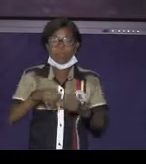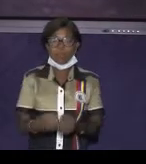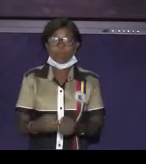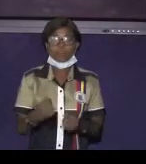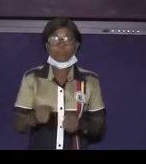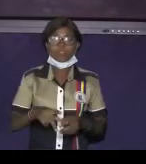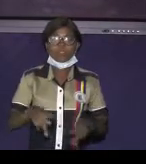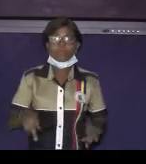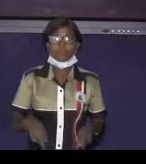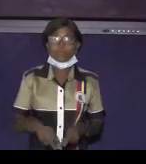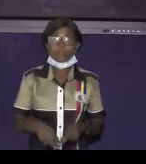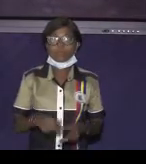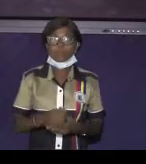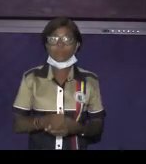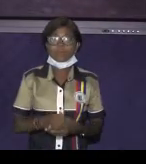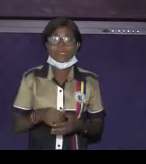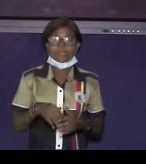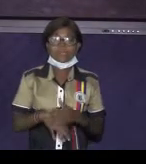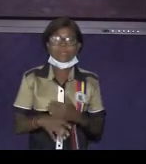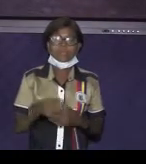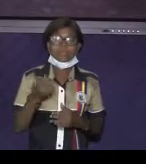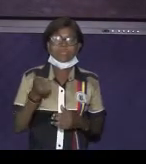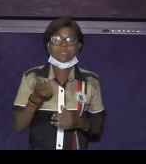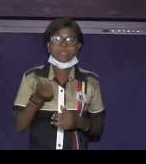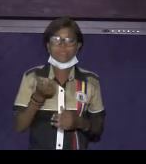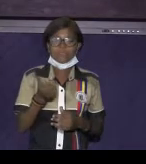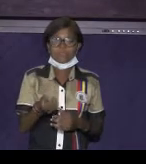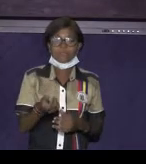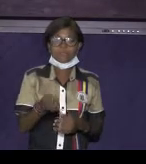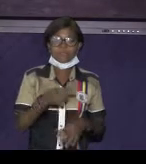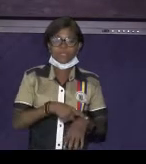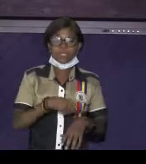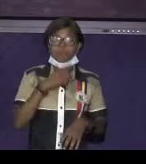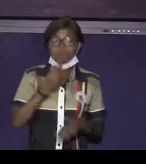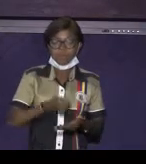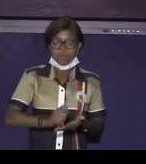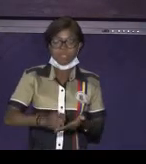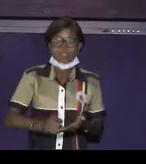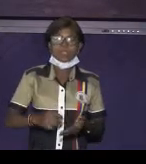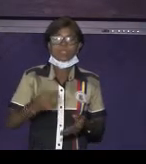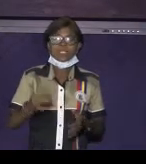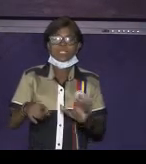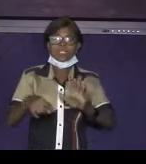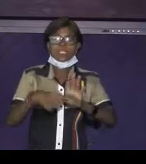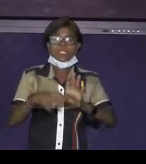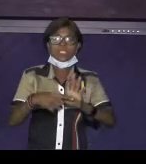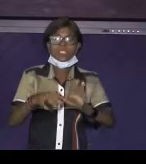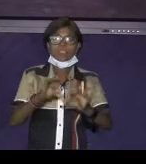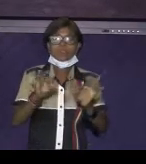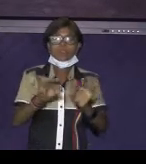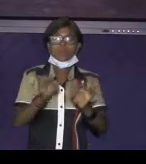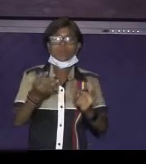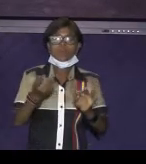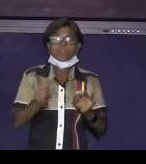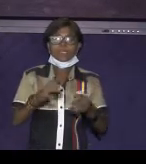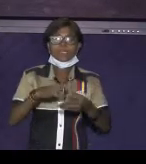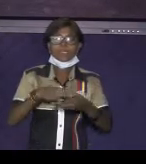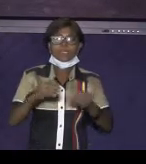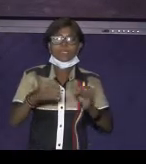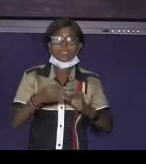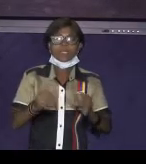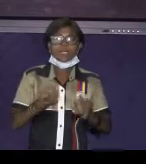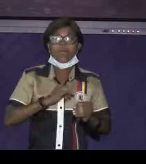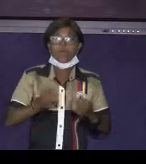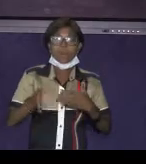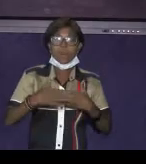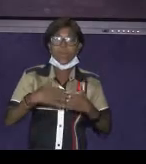In the next 40 seconds, please write the negative sentence or the negative forms of the